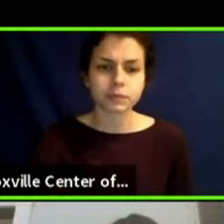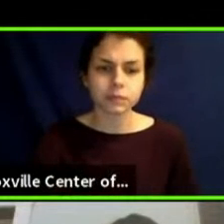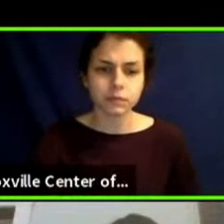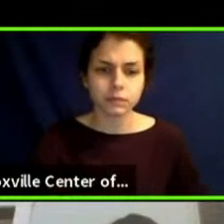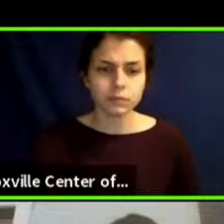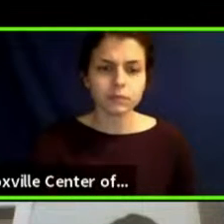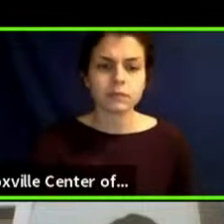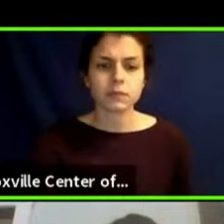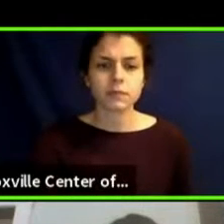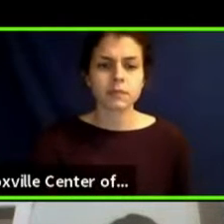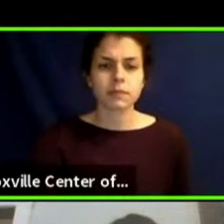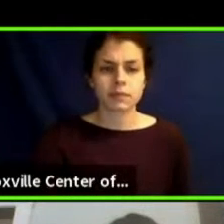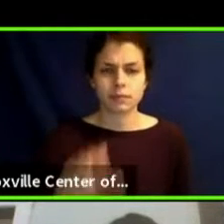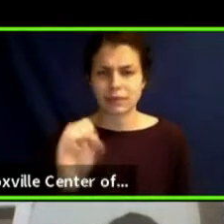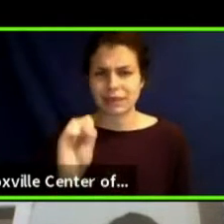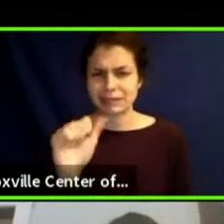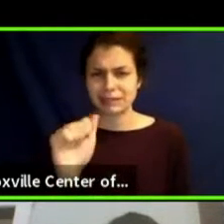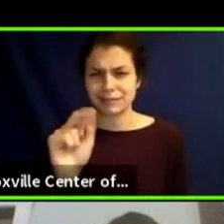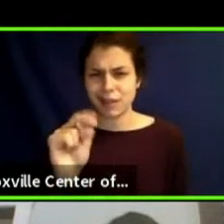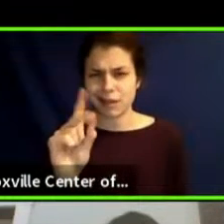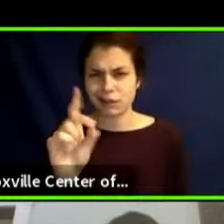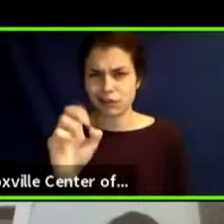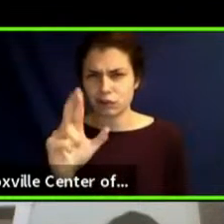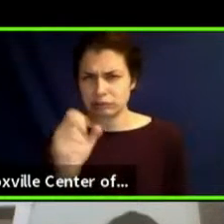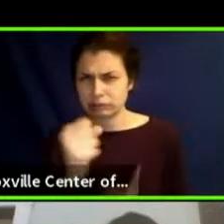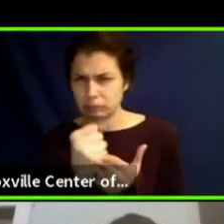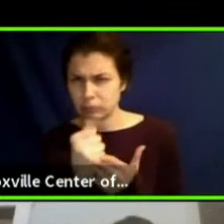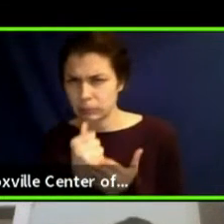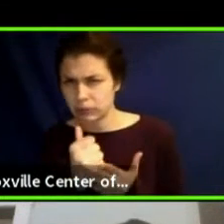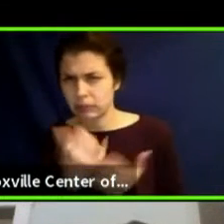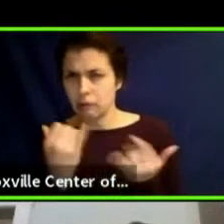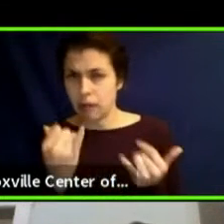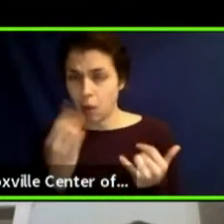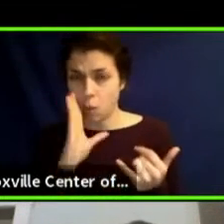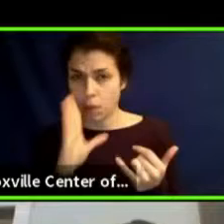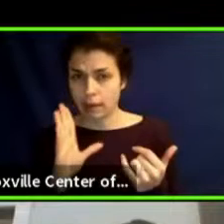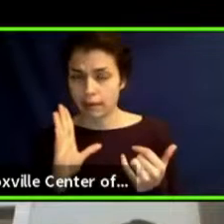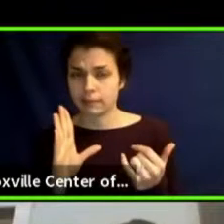Mr. Sanders, maybe help me on this. Is this the place where we're inserting the